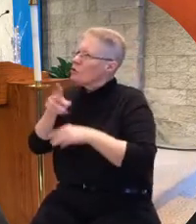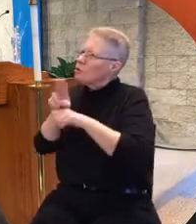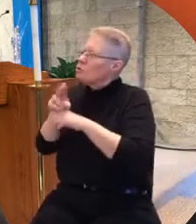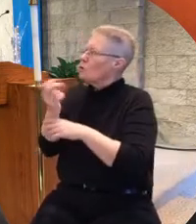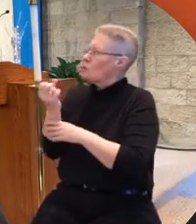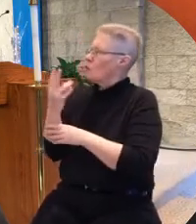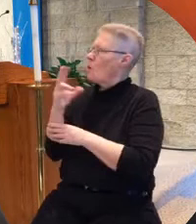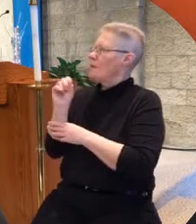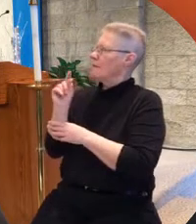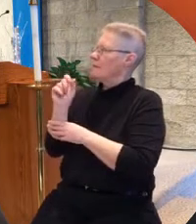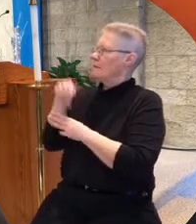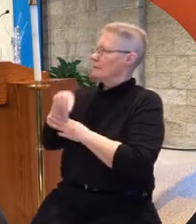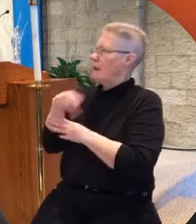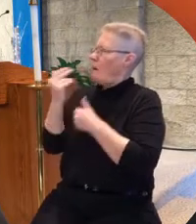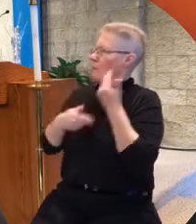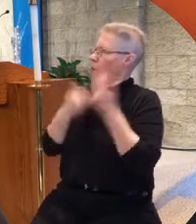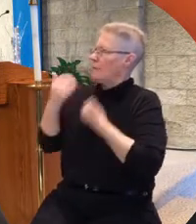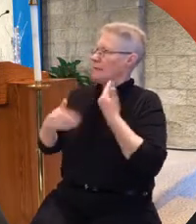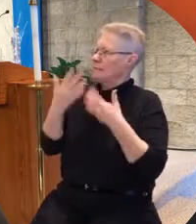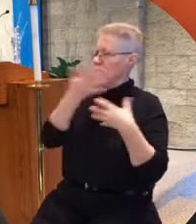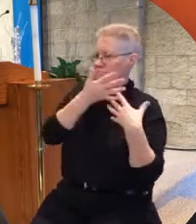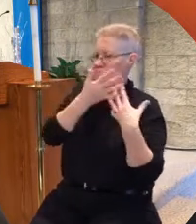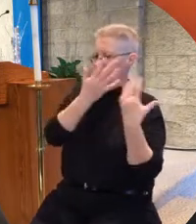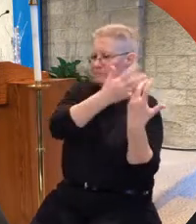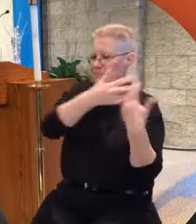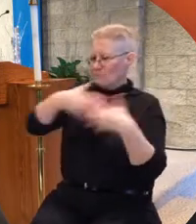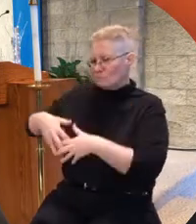process with added spiritual concepts and